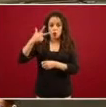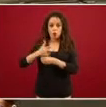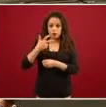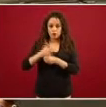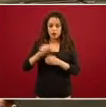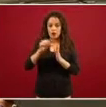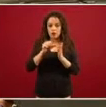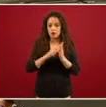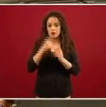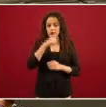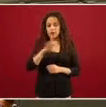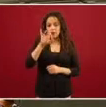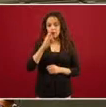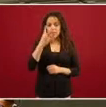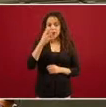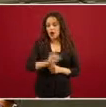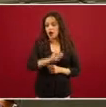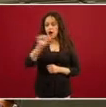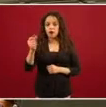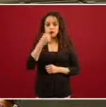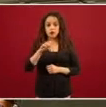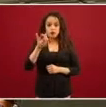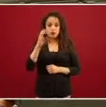epidemiological vigilance,